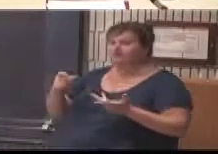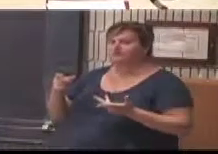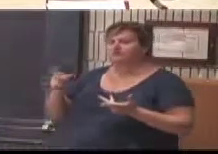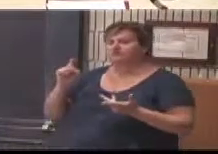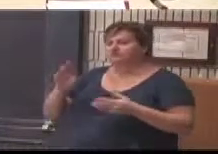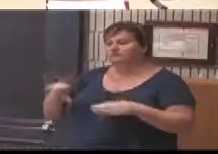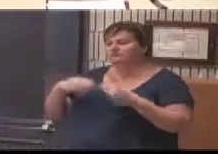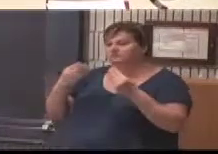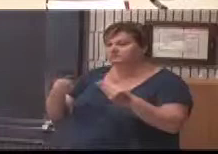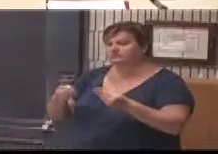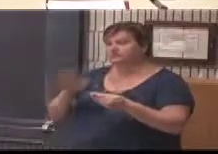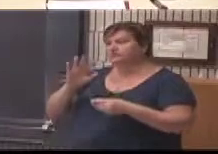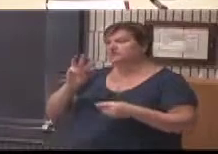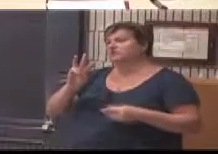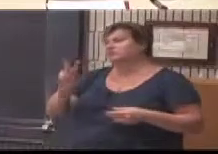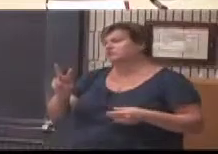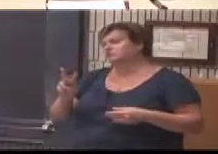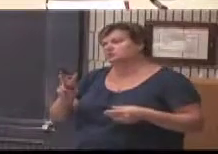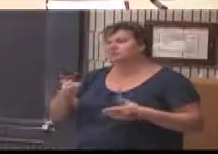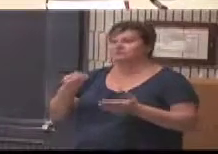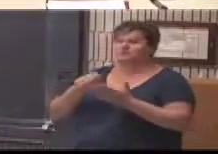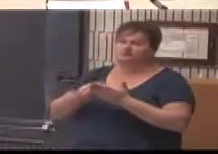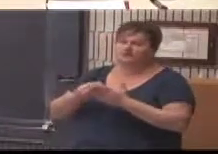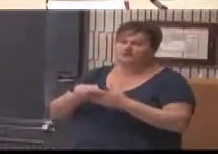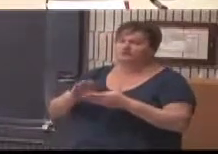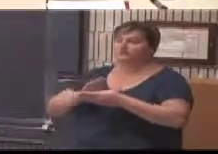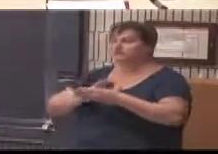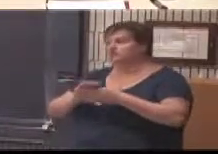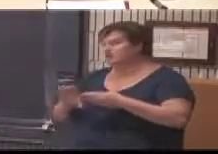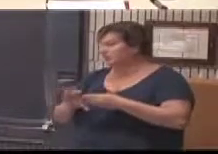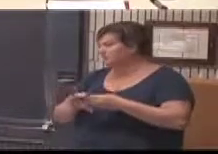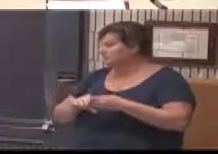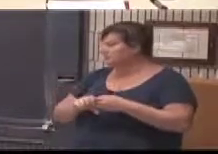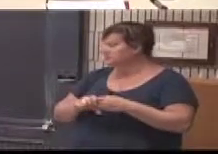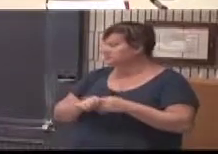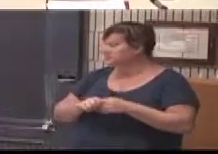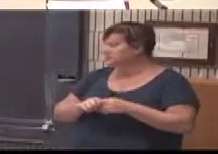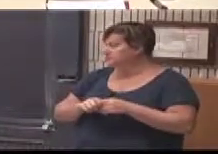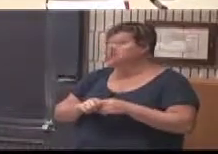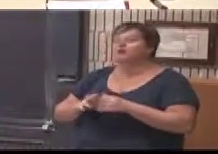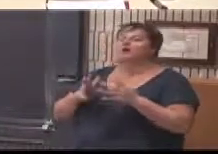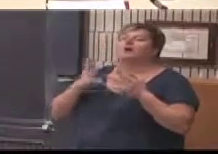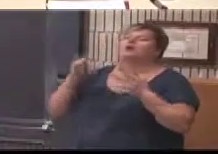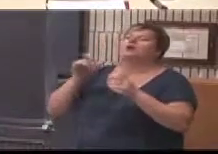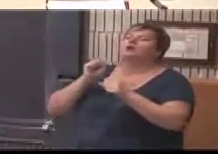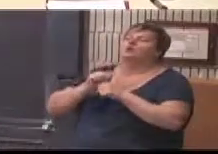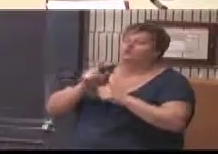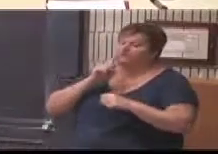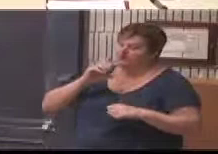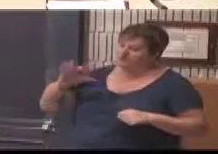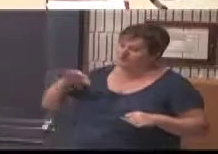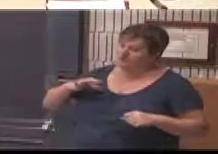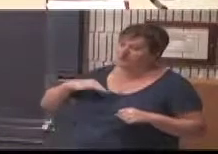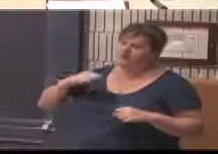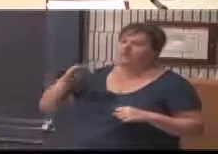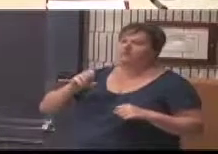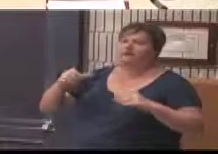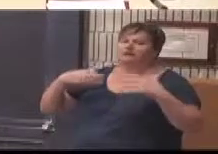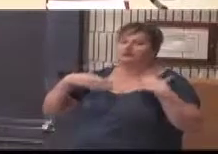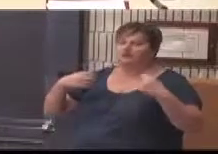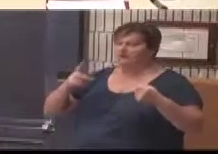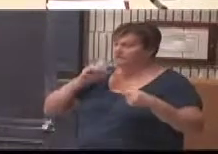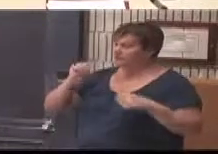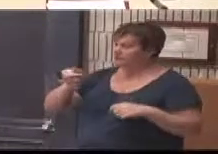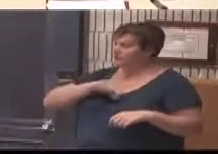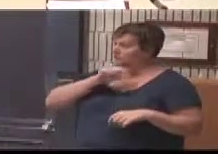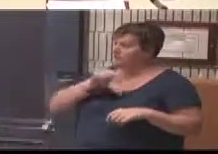to provide your W-2 forms, your checks. You know, it's a lot of work to apply for MassHealth and qualify. Sometimes